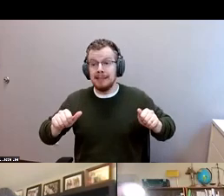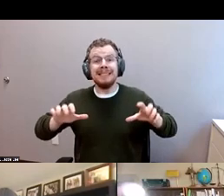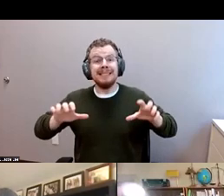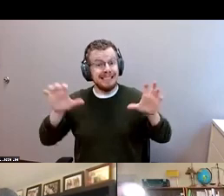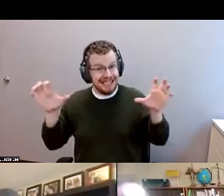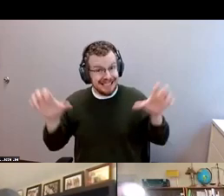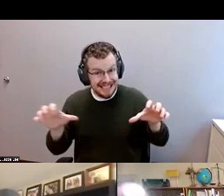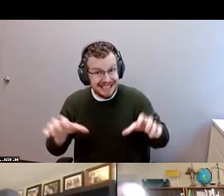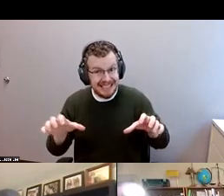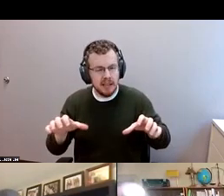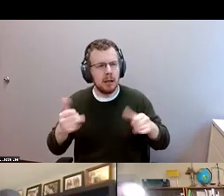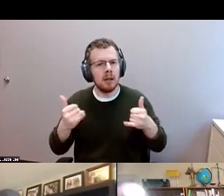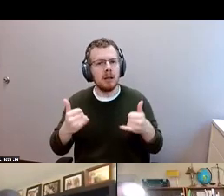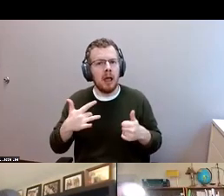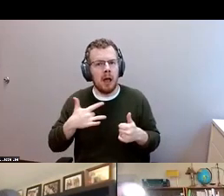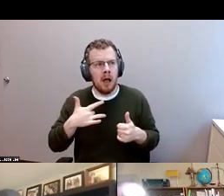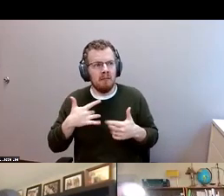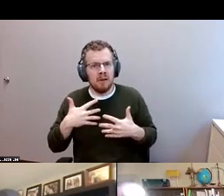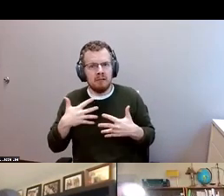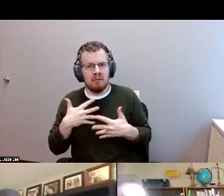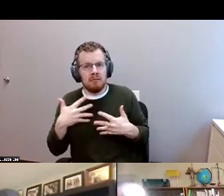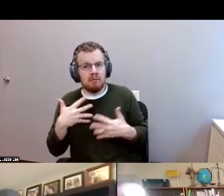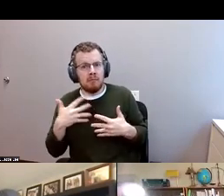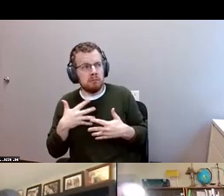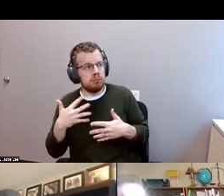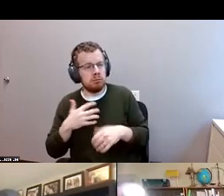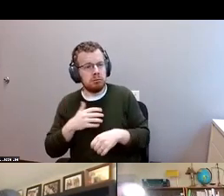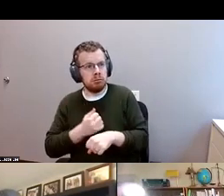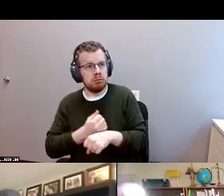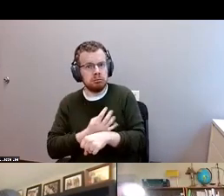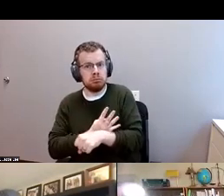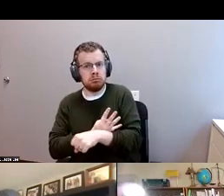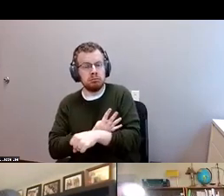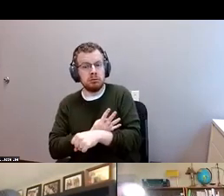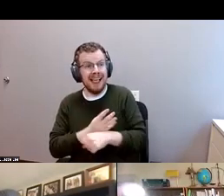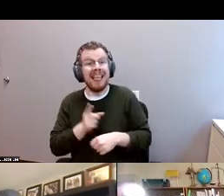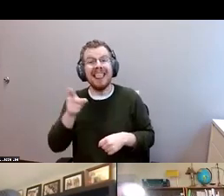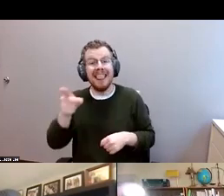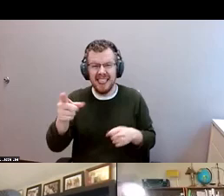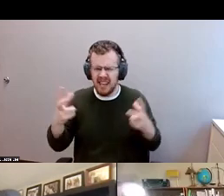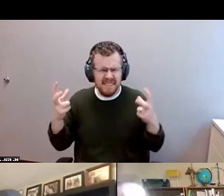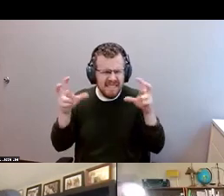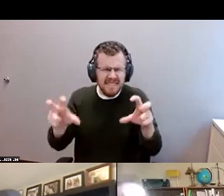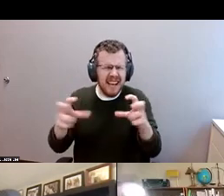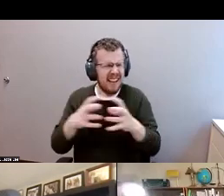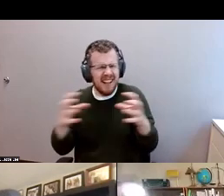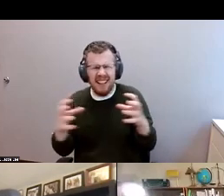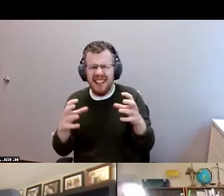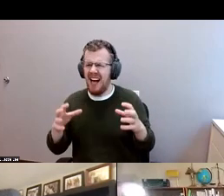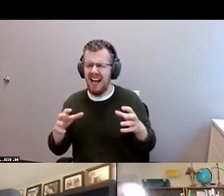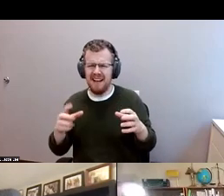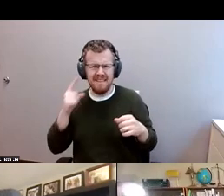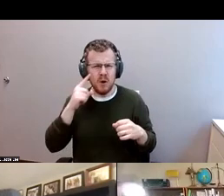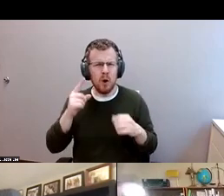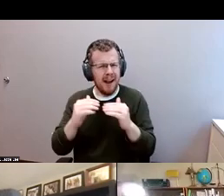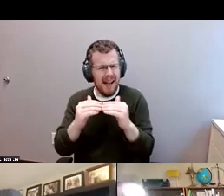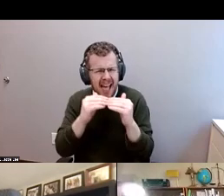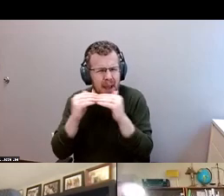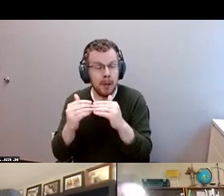of trepidation. They've invested so much in moving the equity agenda, and now they're in almost a